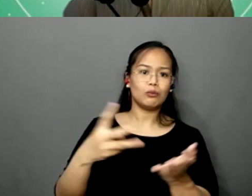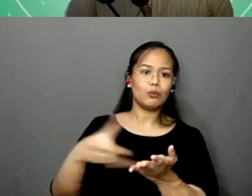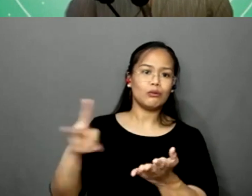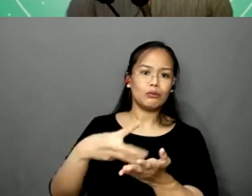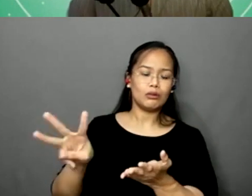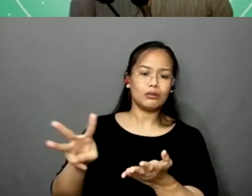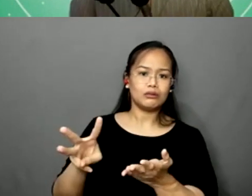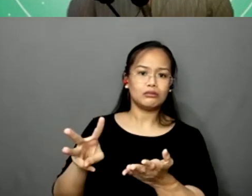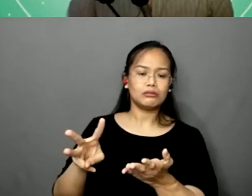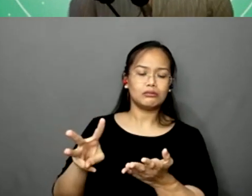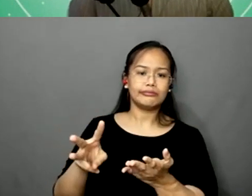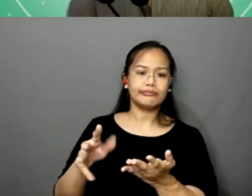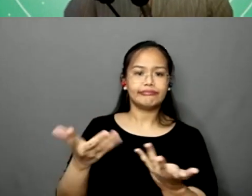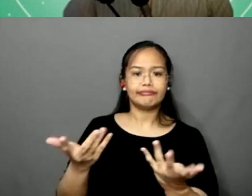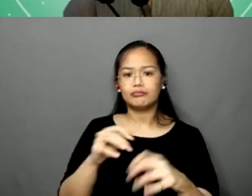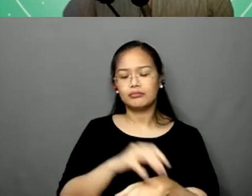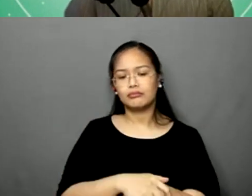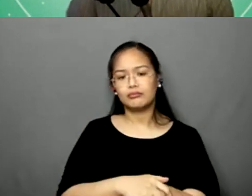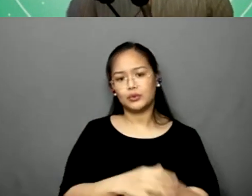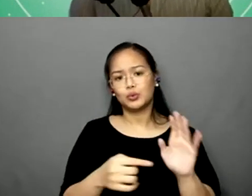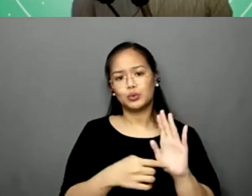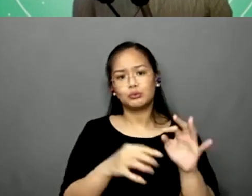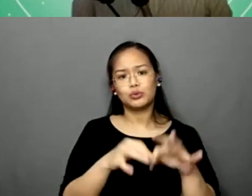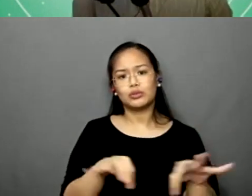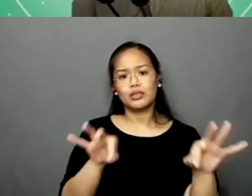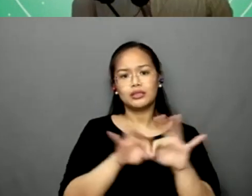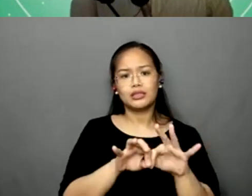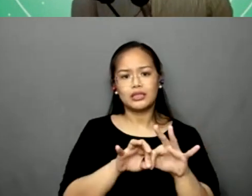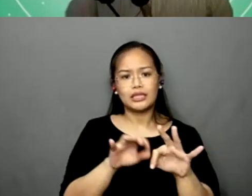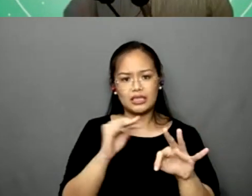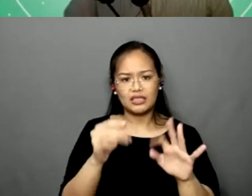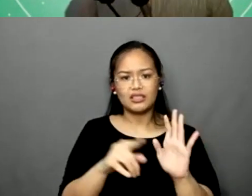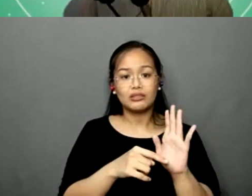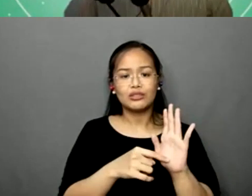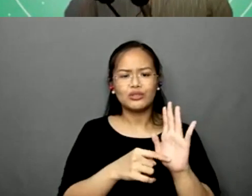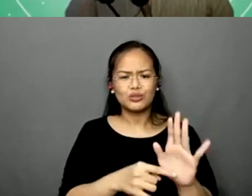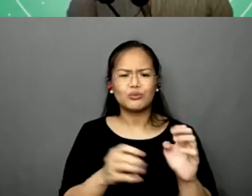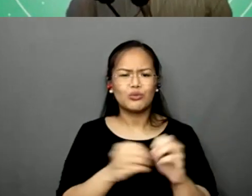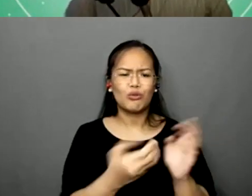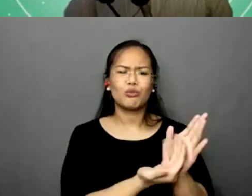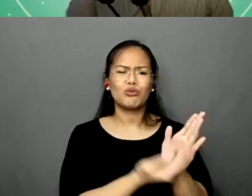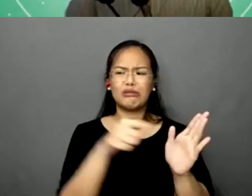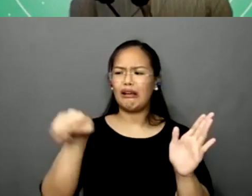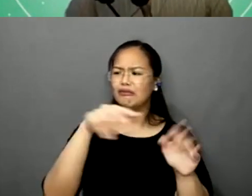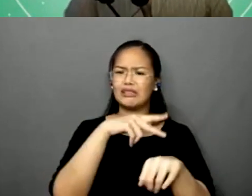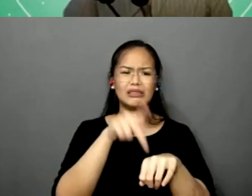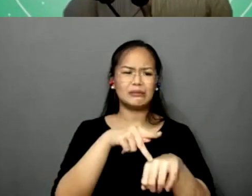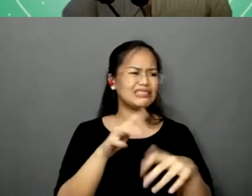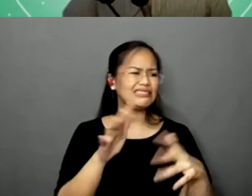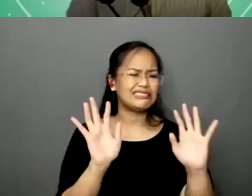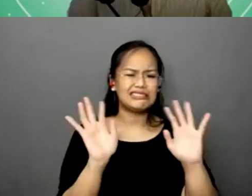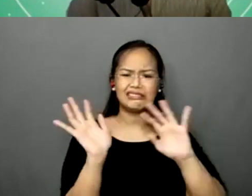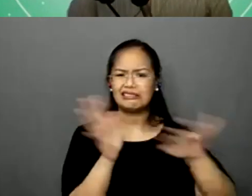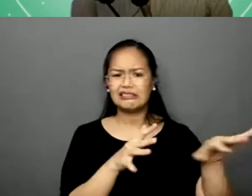function. It showed the importance and also how underdeveloped it is in the Philippines. We rely on more local strategies for